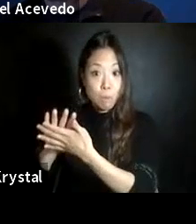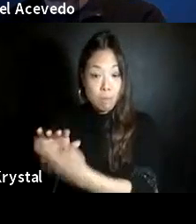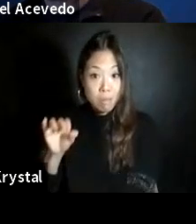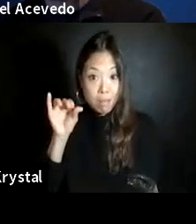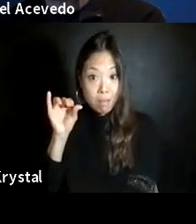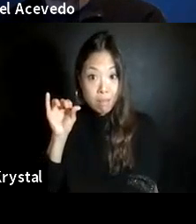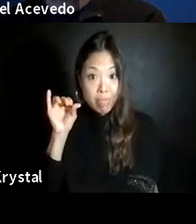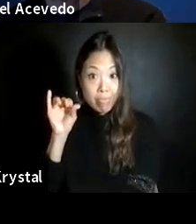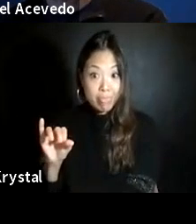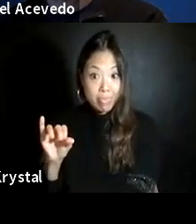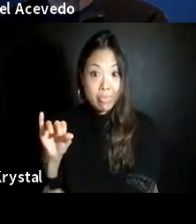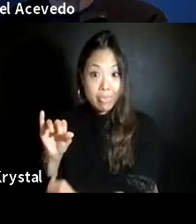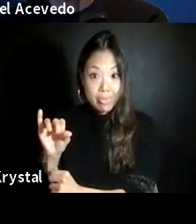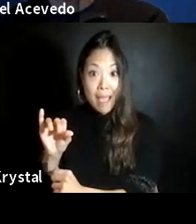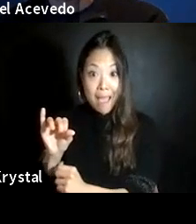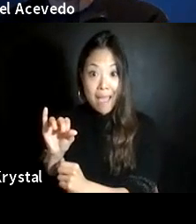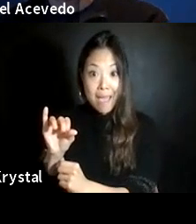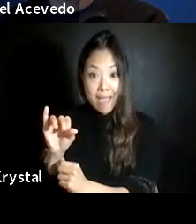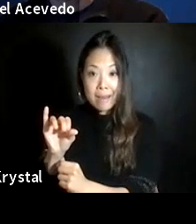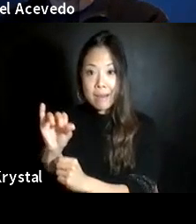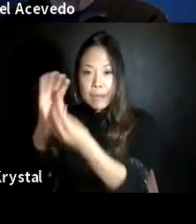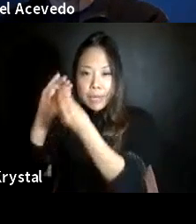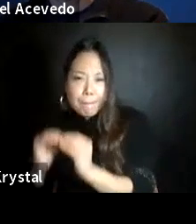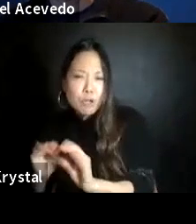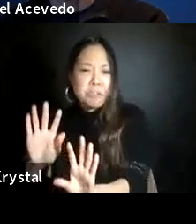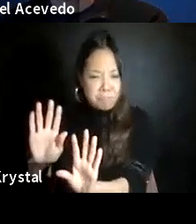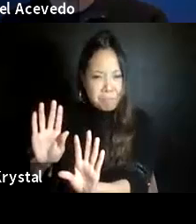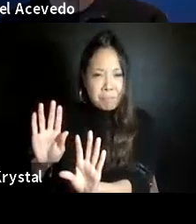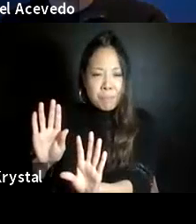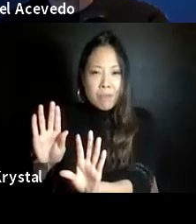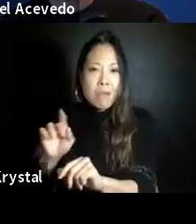That's the first one. Before getting into the weeds, is that